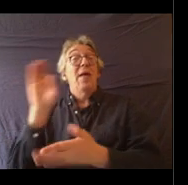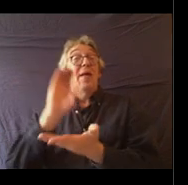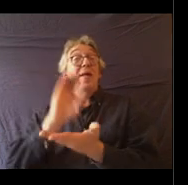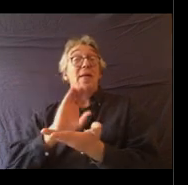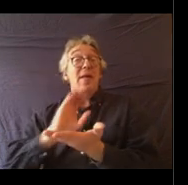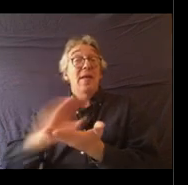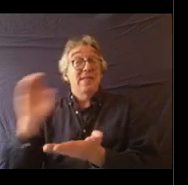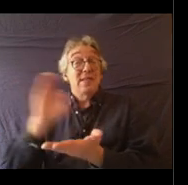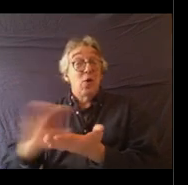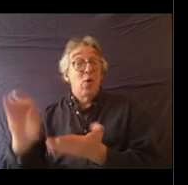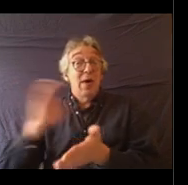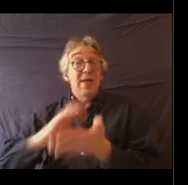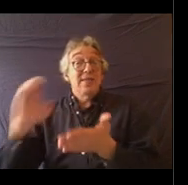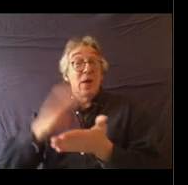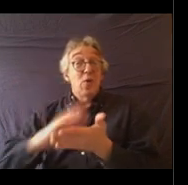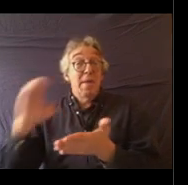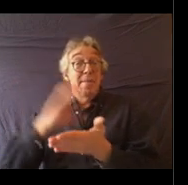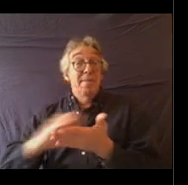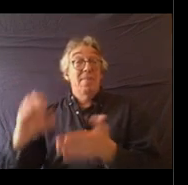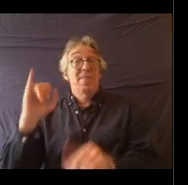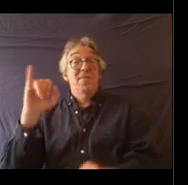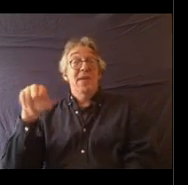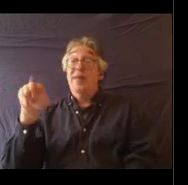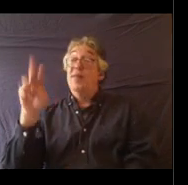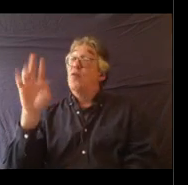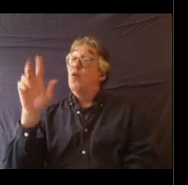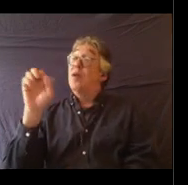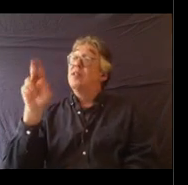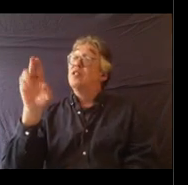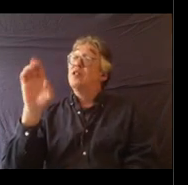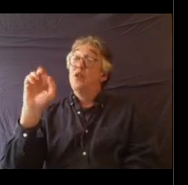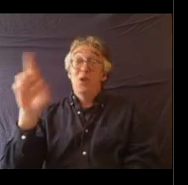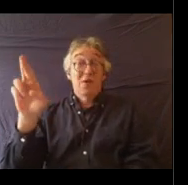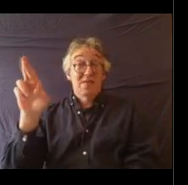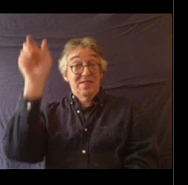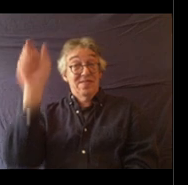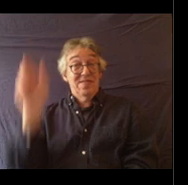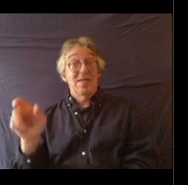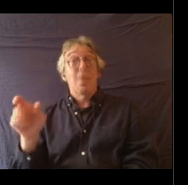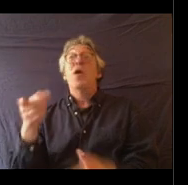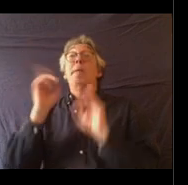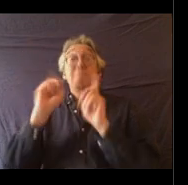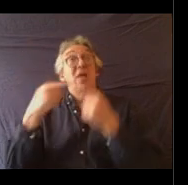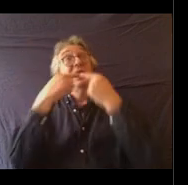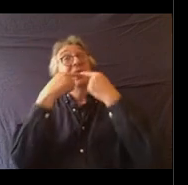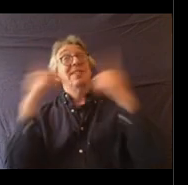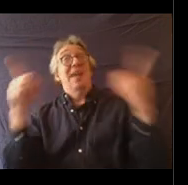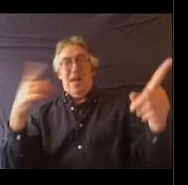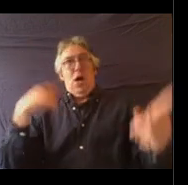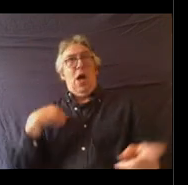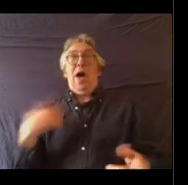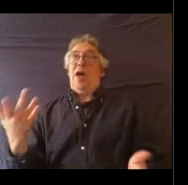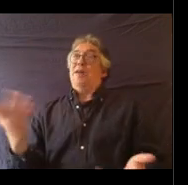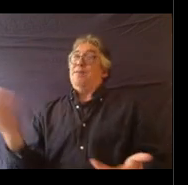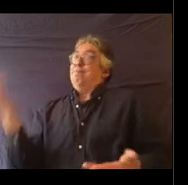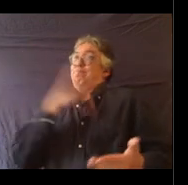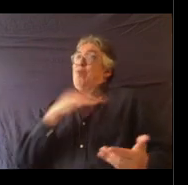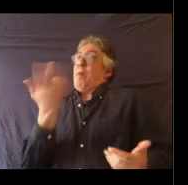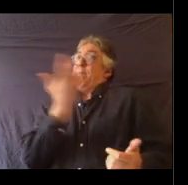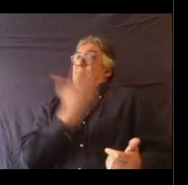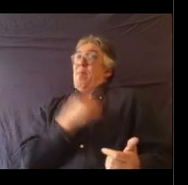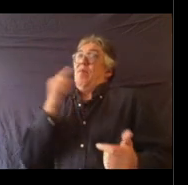on, but they basically have to say if they get paid for promoting this and that